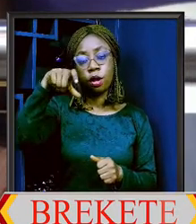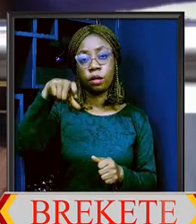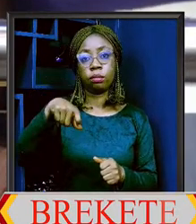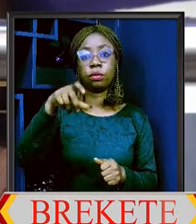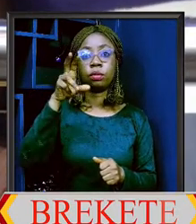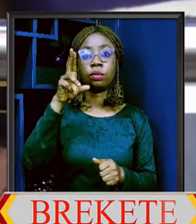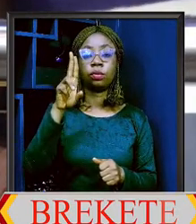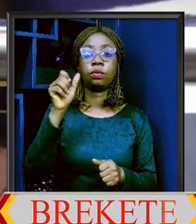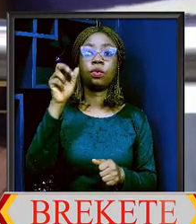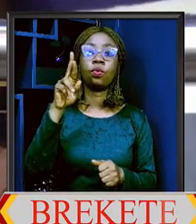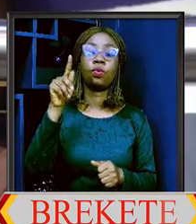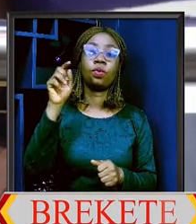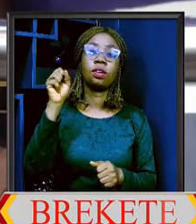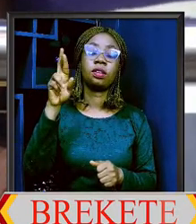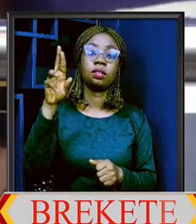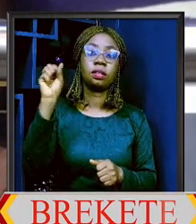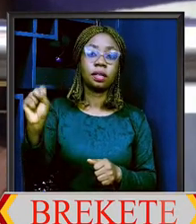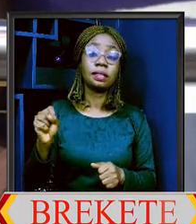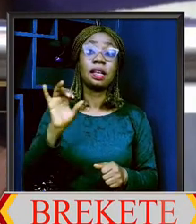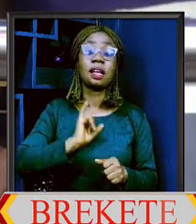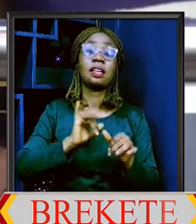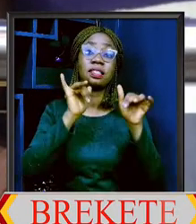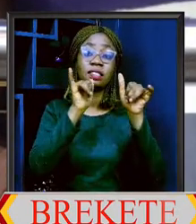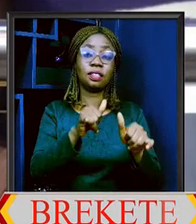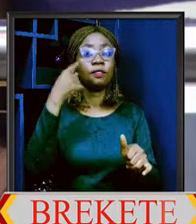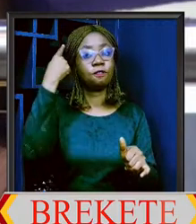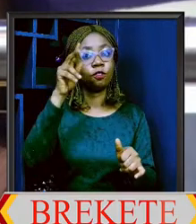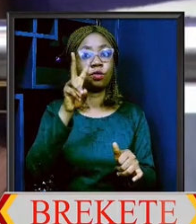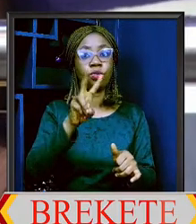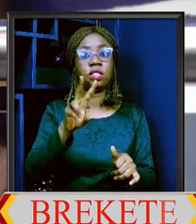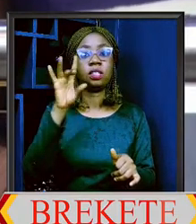quarters I have stayed there for 28